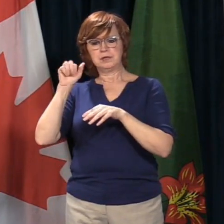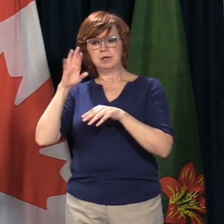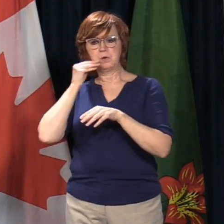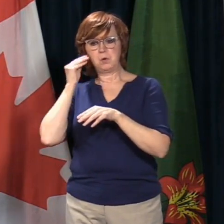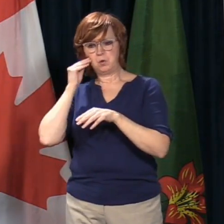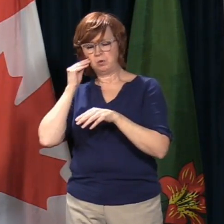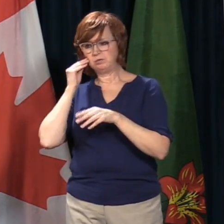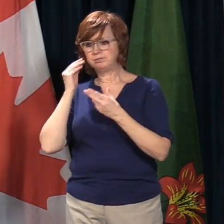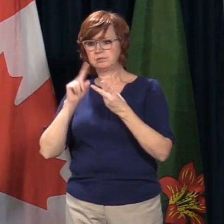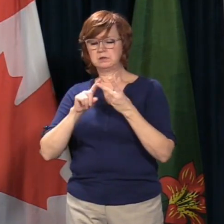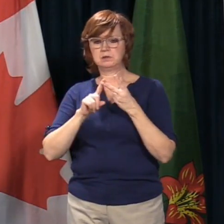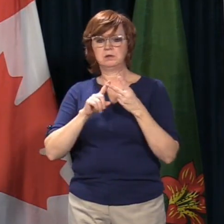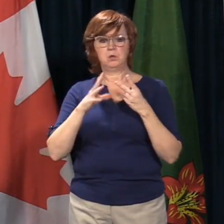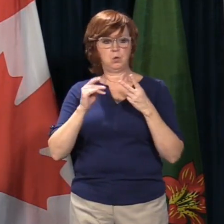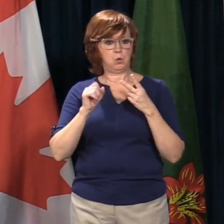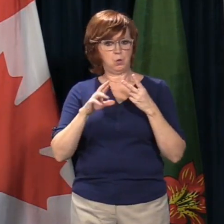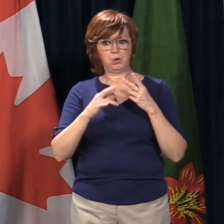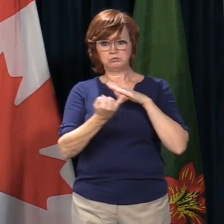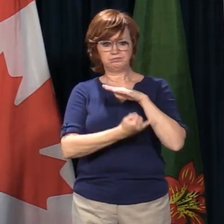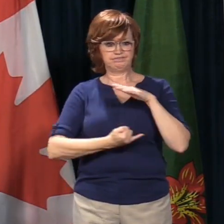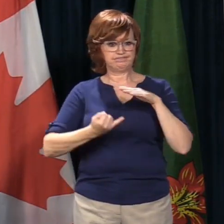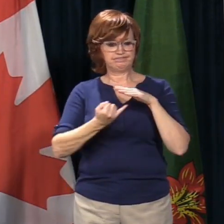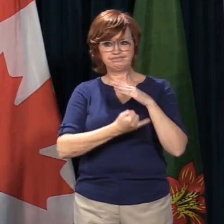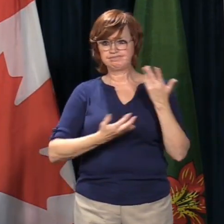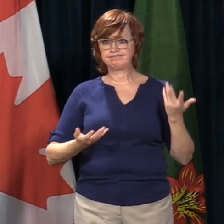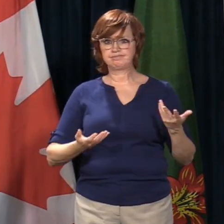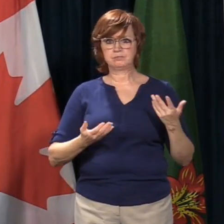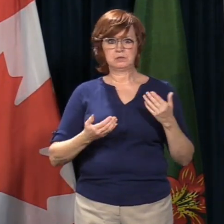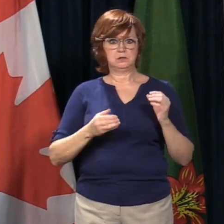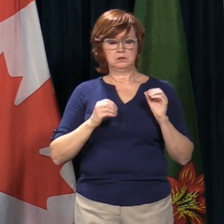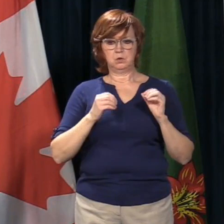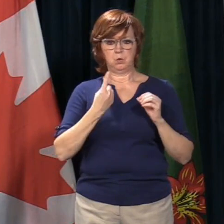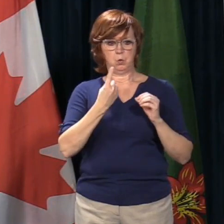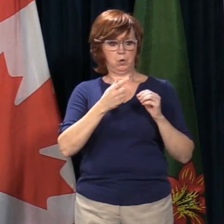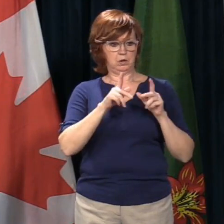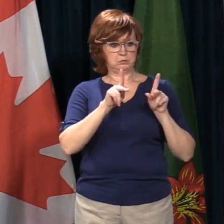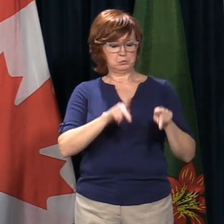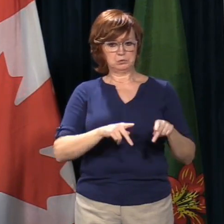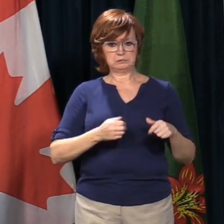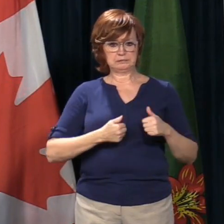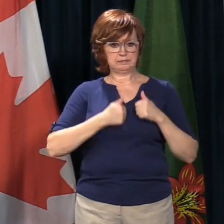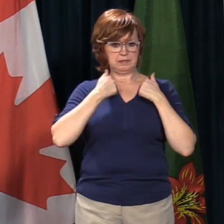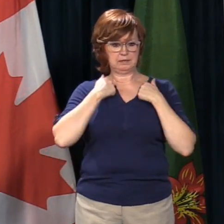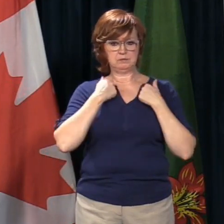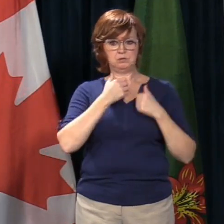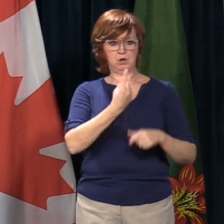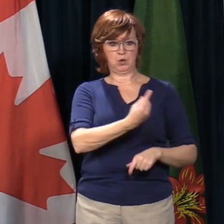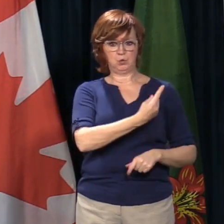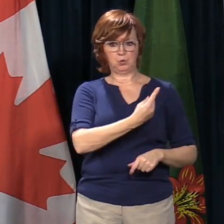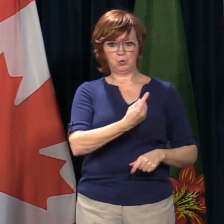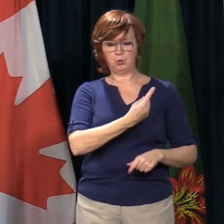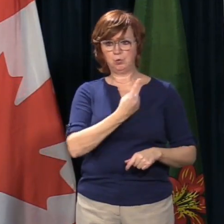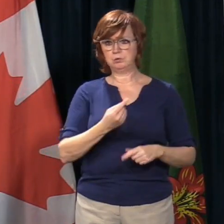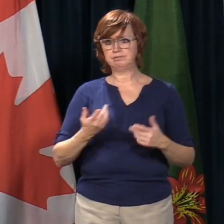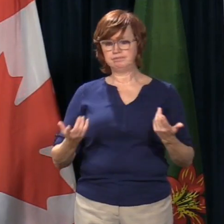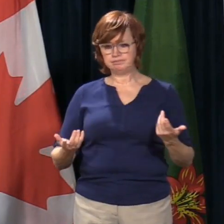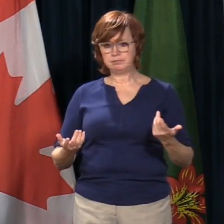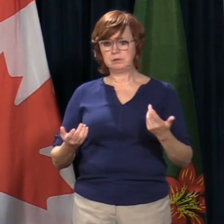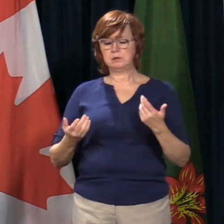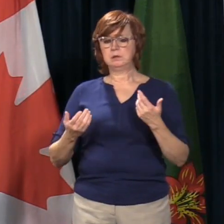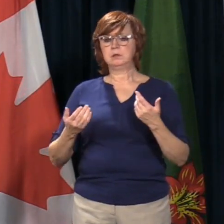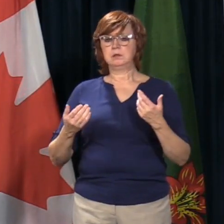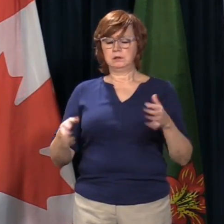a consideration as part of our strategy to address the needs of this particular vulnerable population. We are